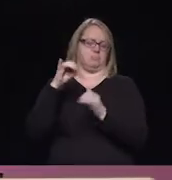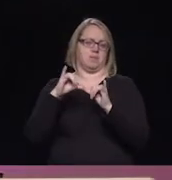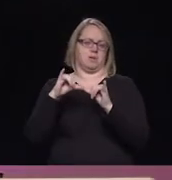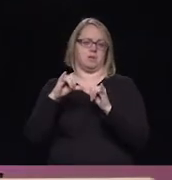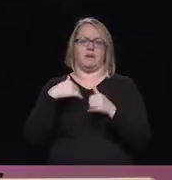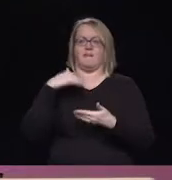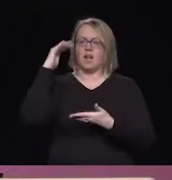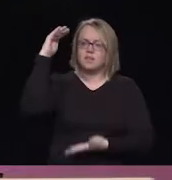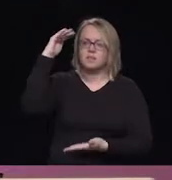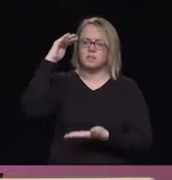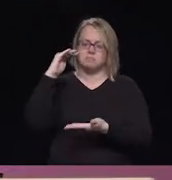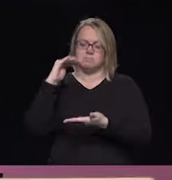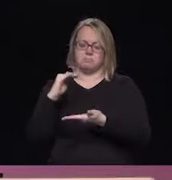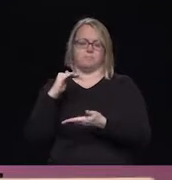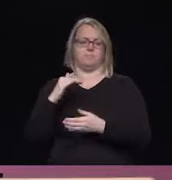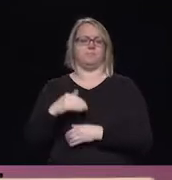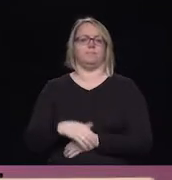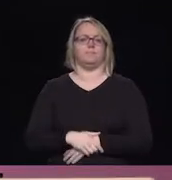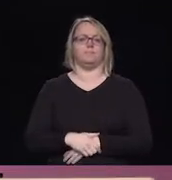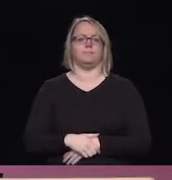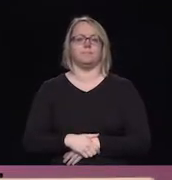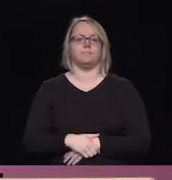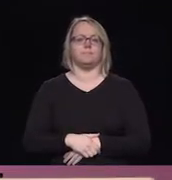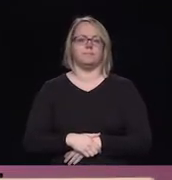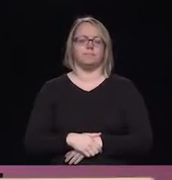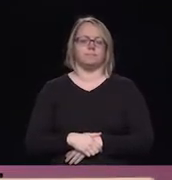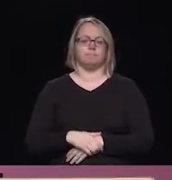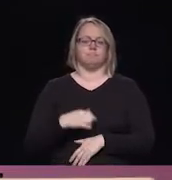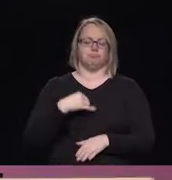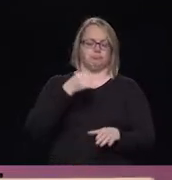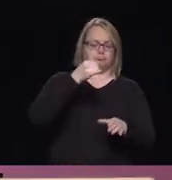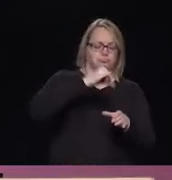very very easy to pour on your plate.